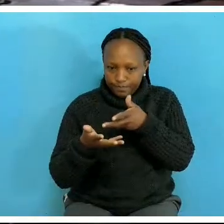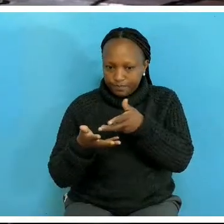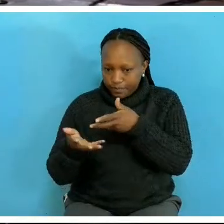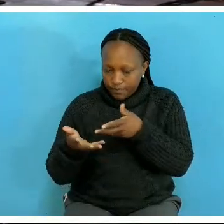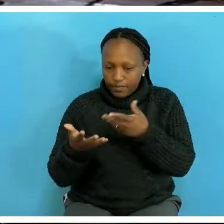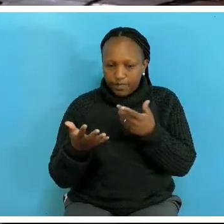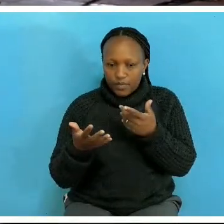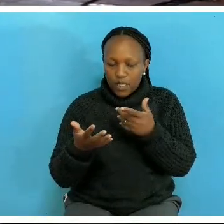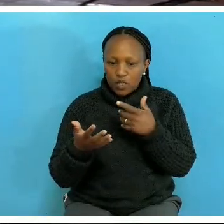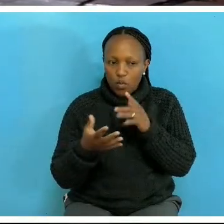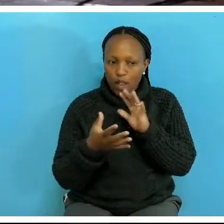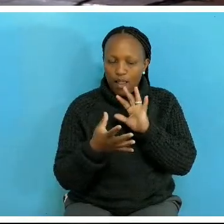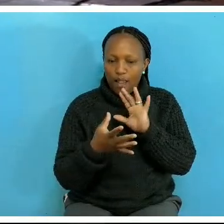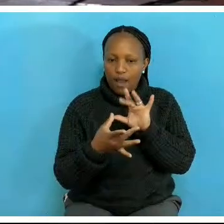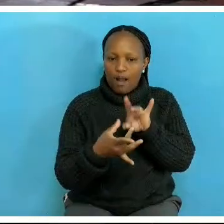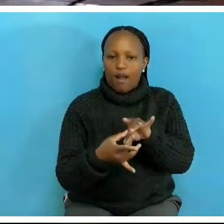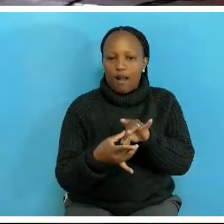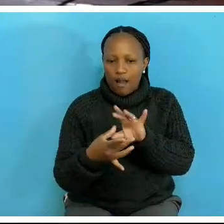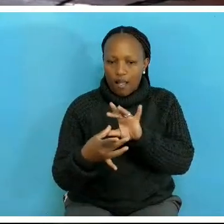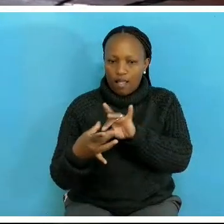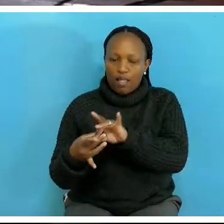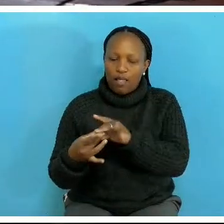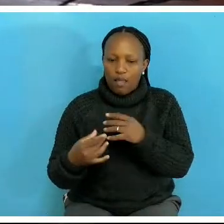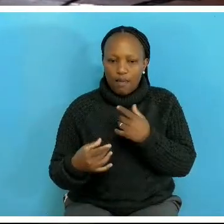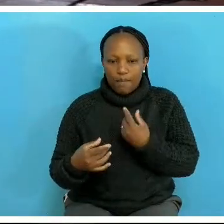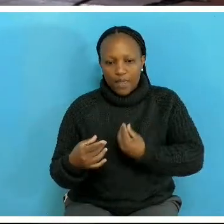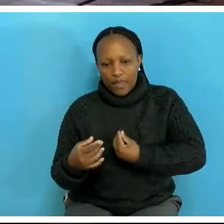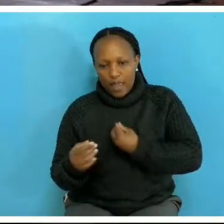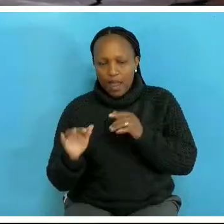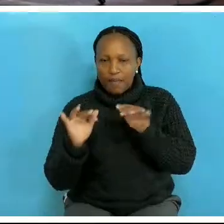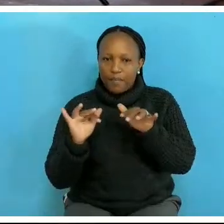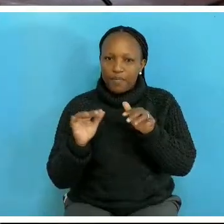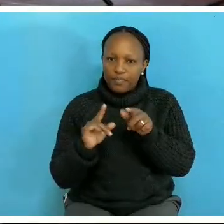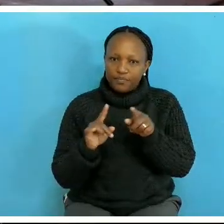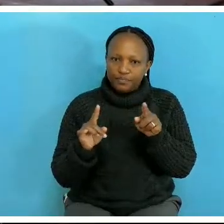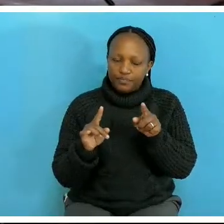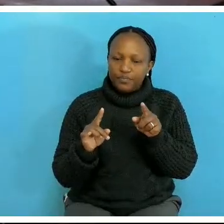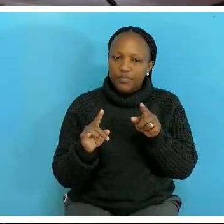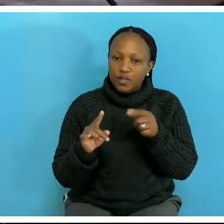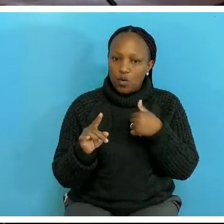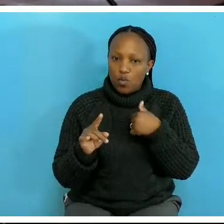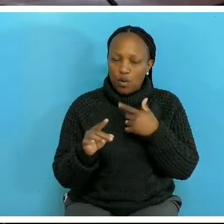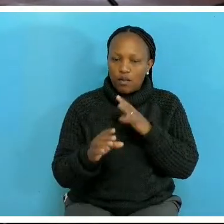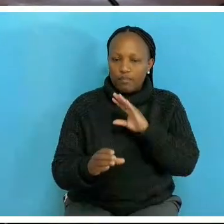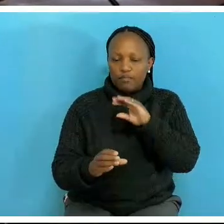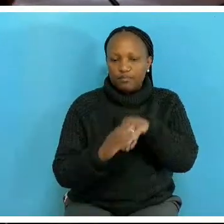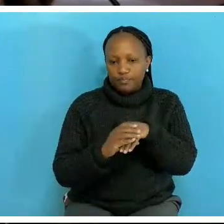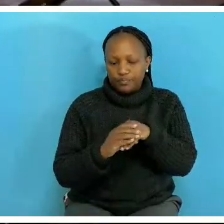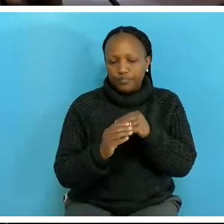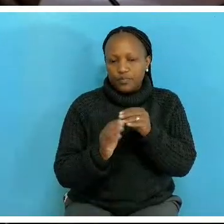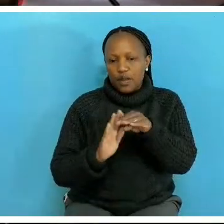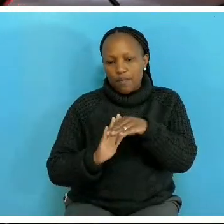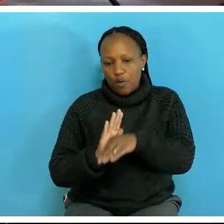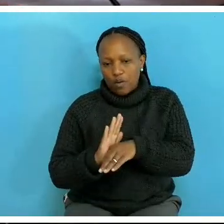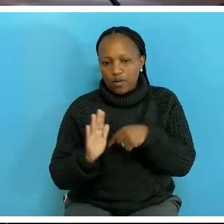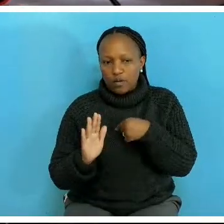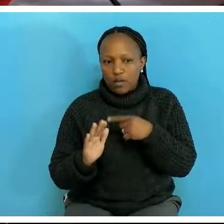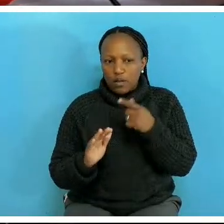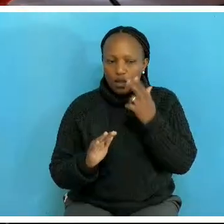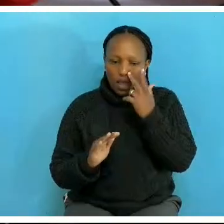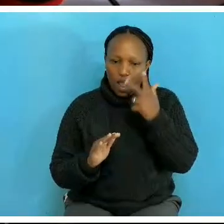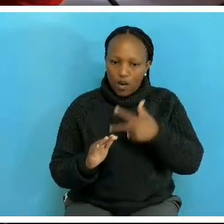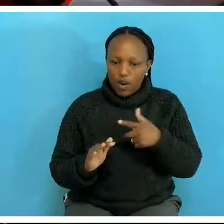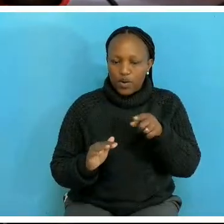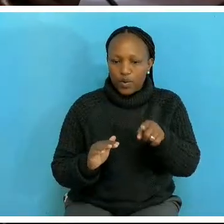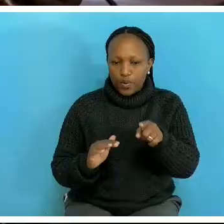will link us as a young people, and that will make us to be part of the PROS program. If Eldorado Park is here,